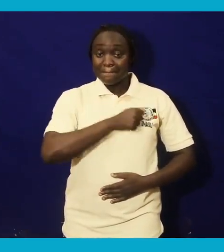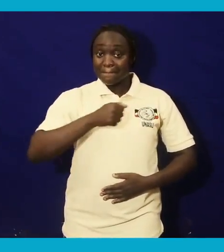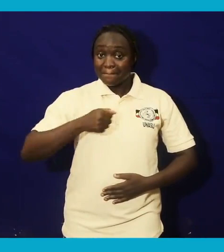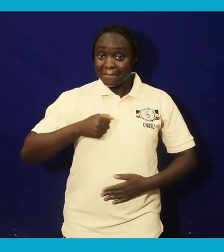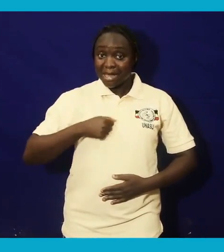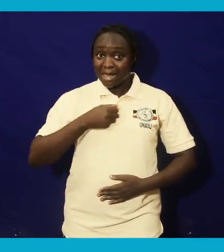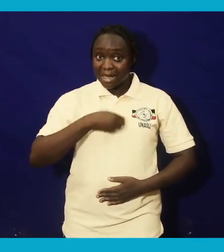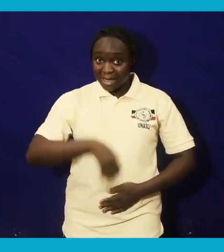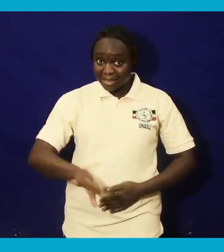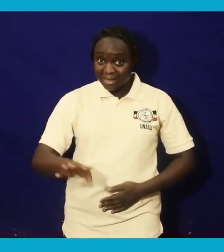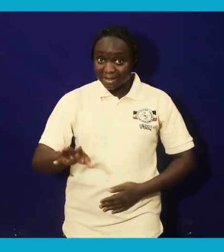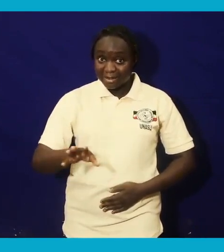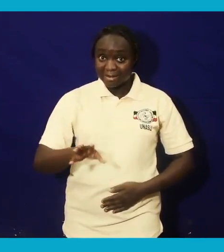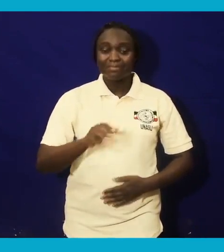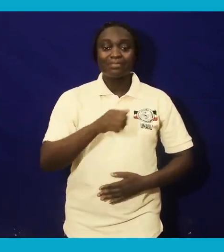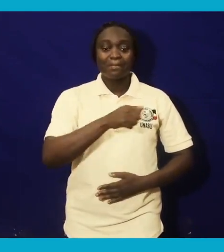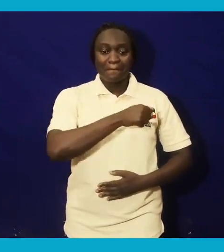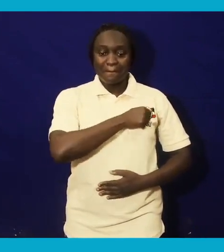Mother,